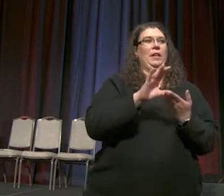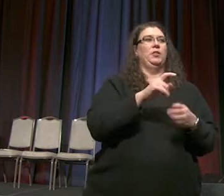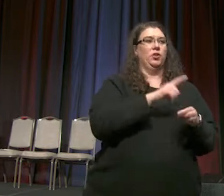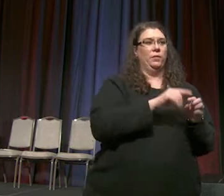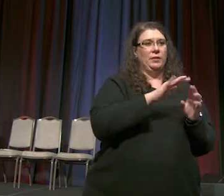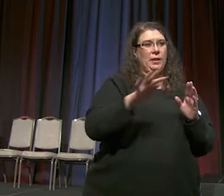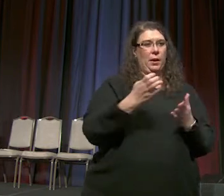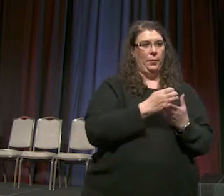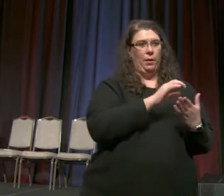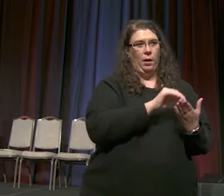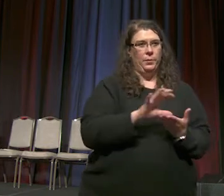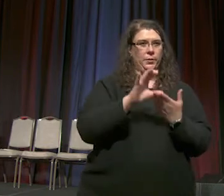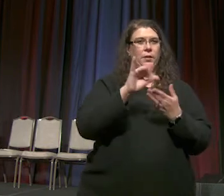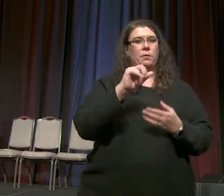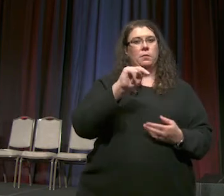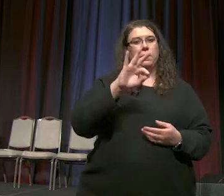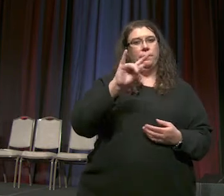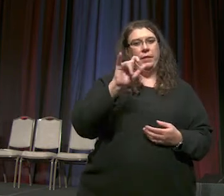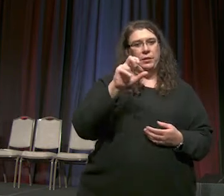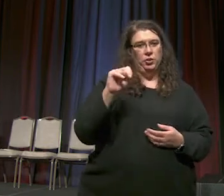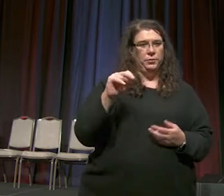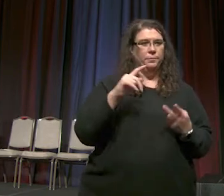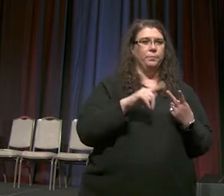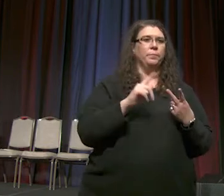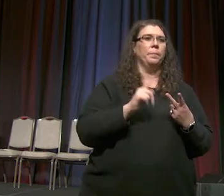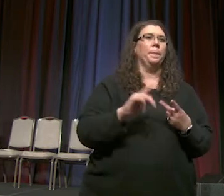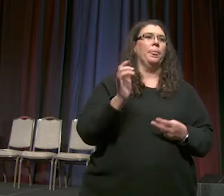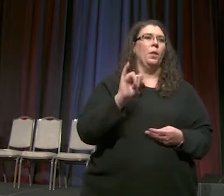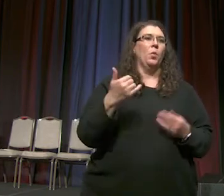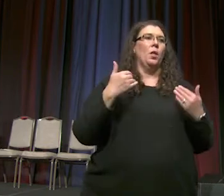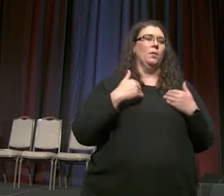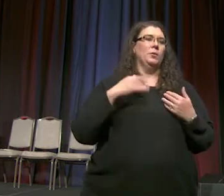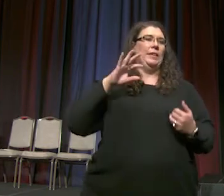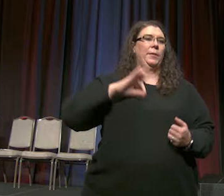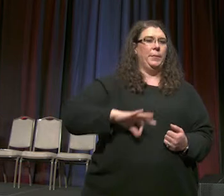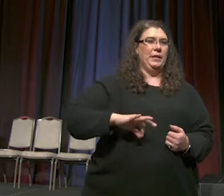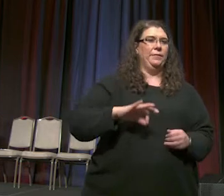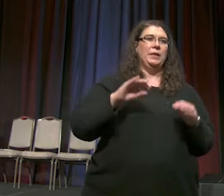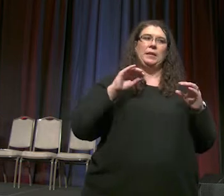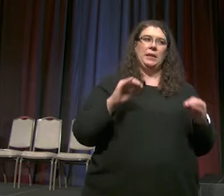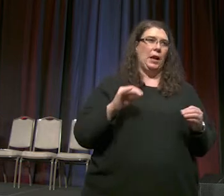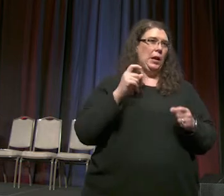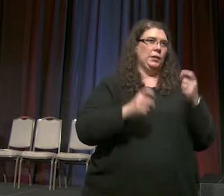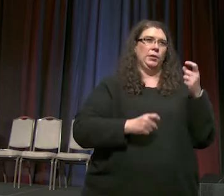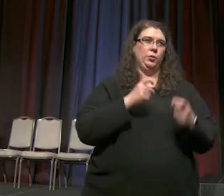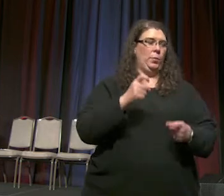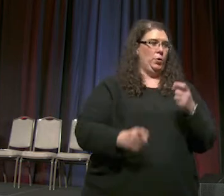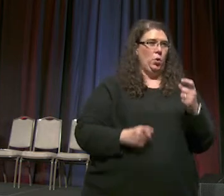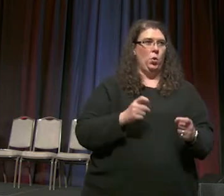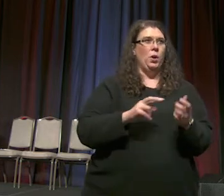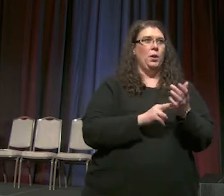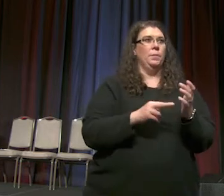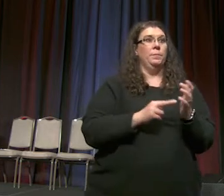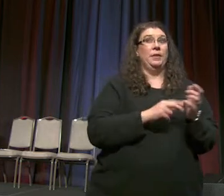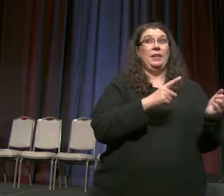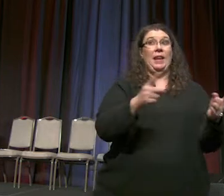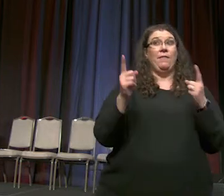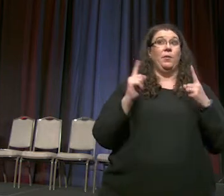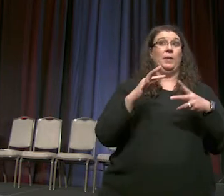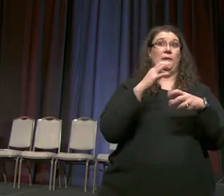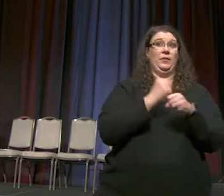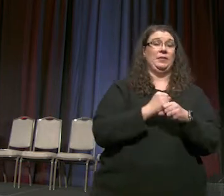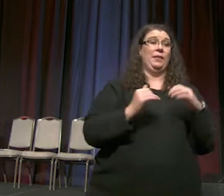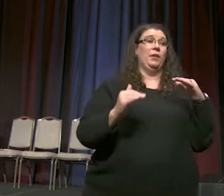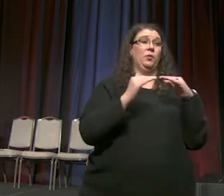time. There will also be a benefit, non-contributory, meaning everybody will receive it, equivalent